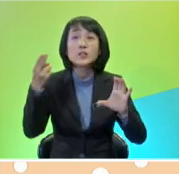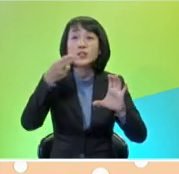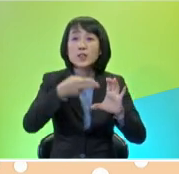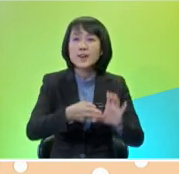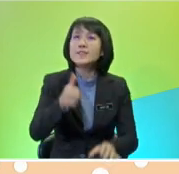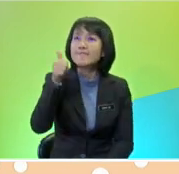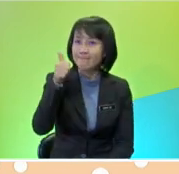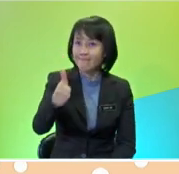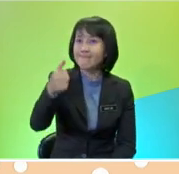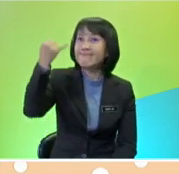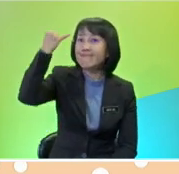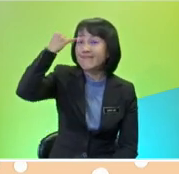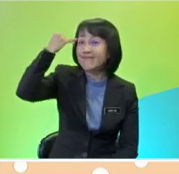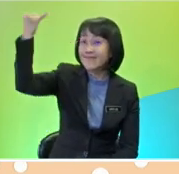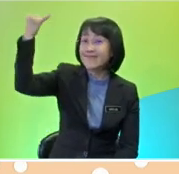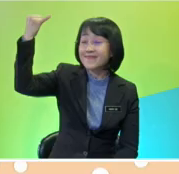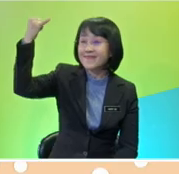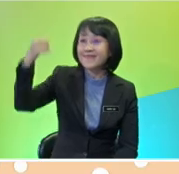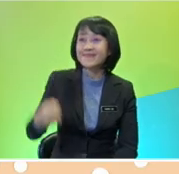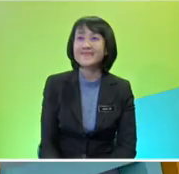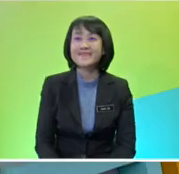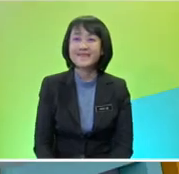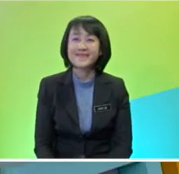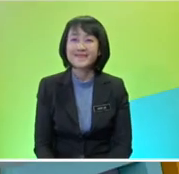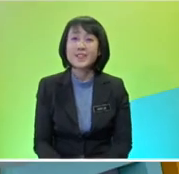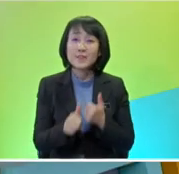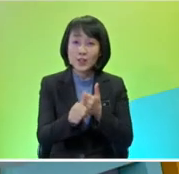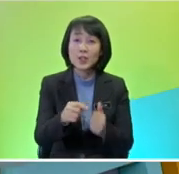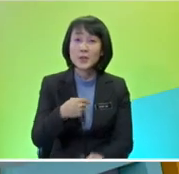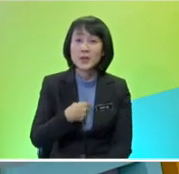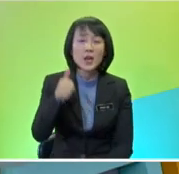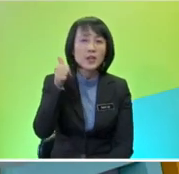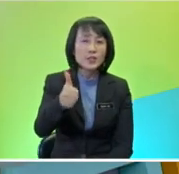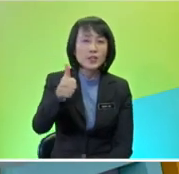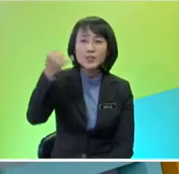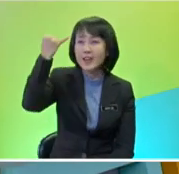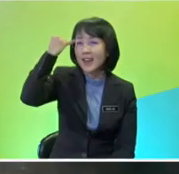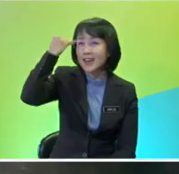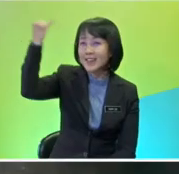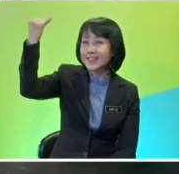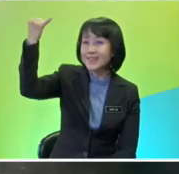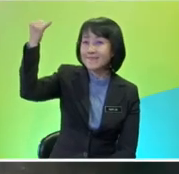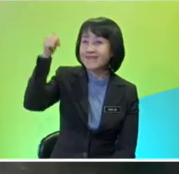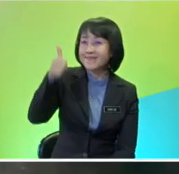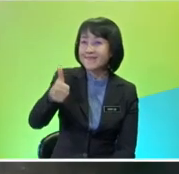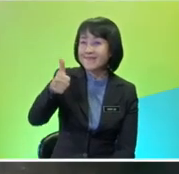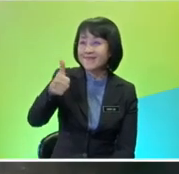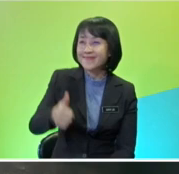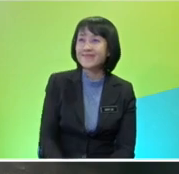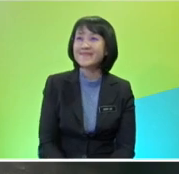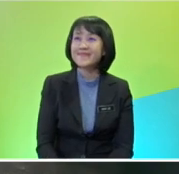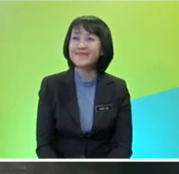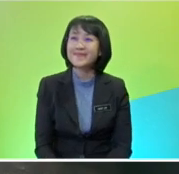Good idea. Alright, repeat after me. Good idea. Good idea. Good job,